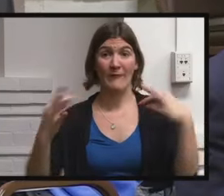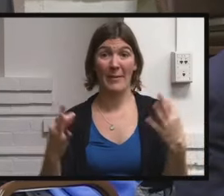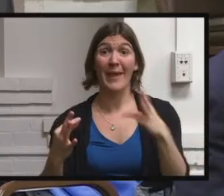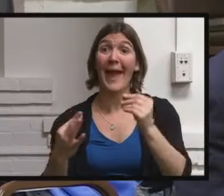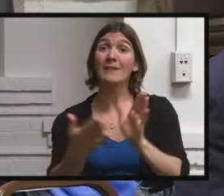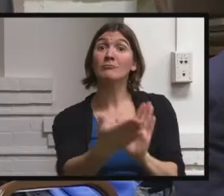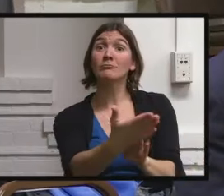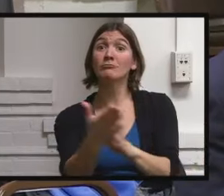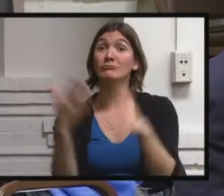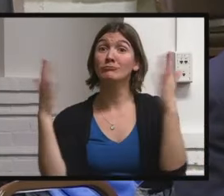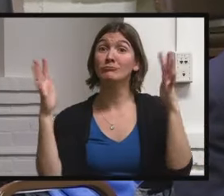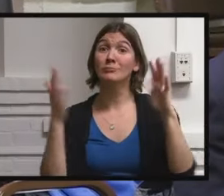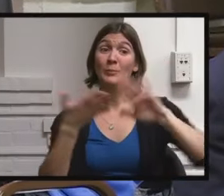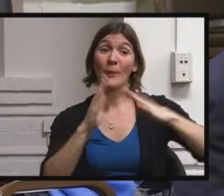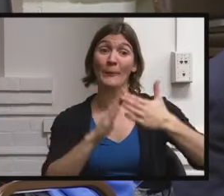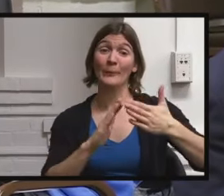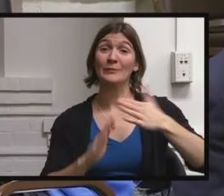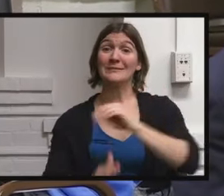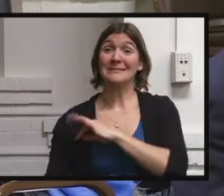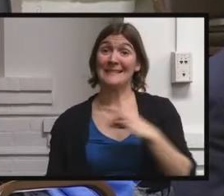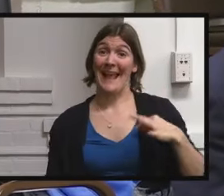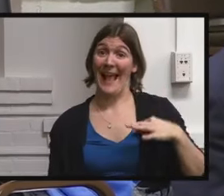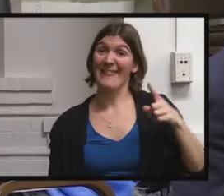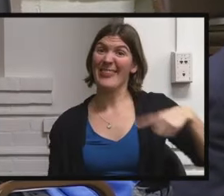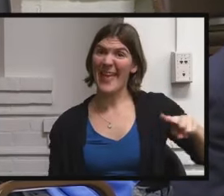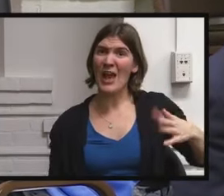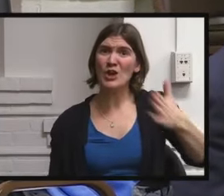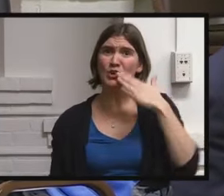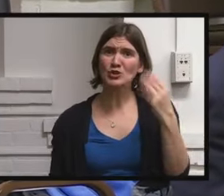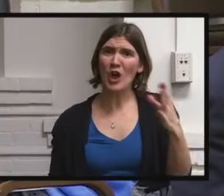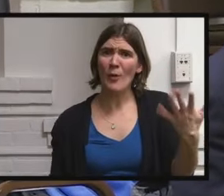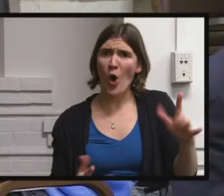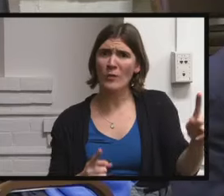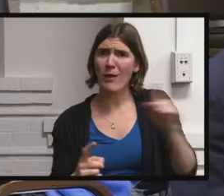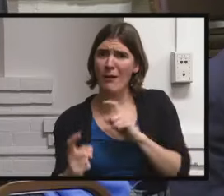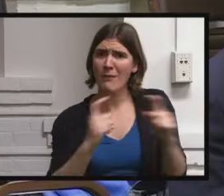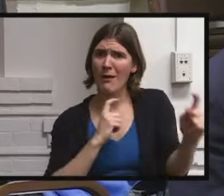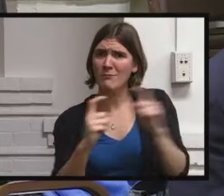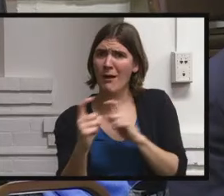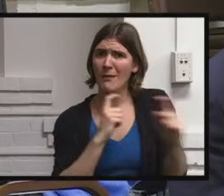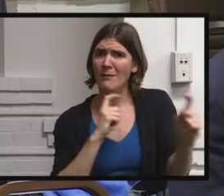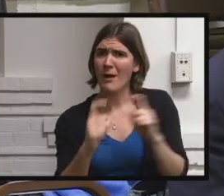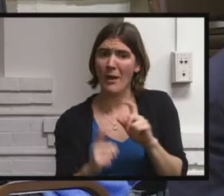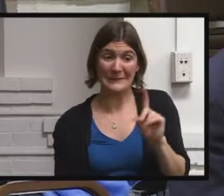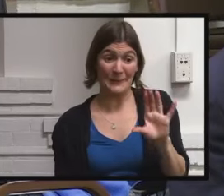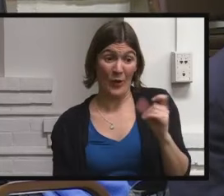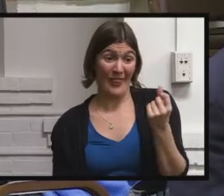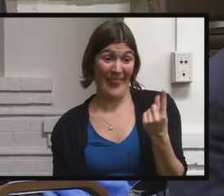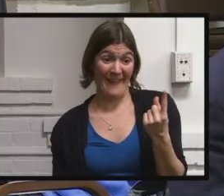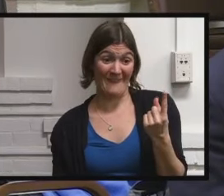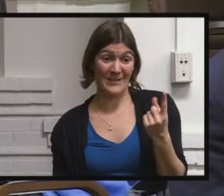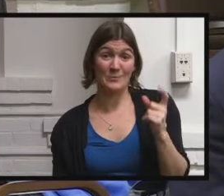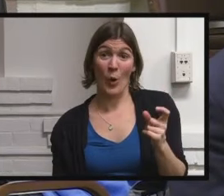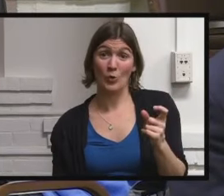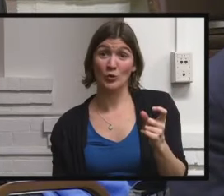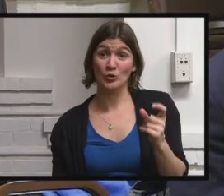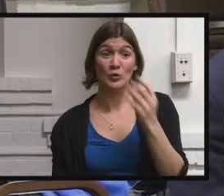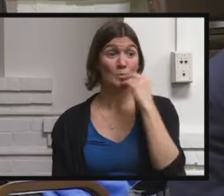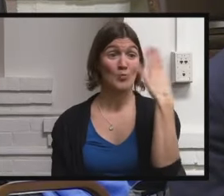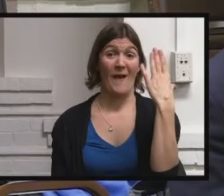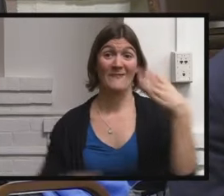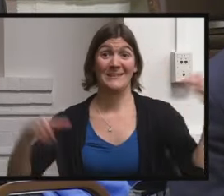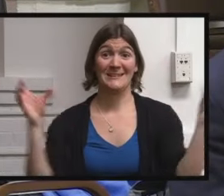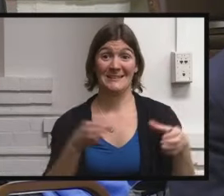kudos to Brattleboro Town employees in advance of the December 11th holiday